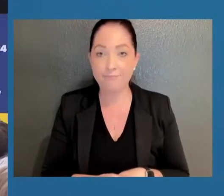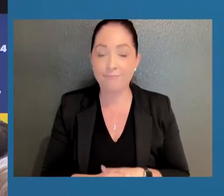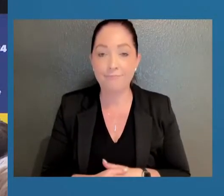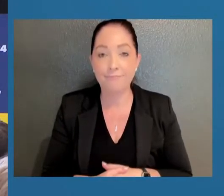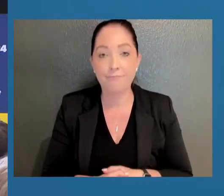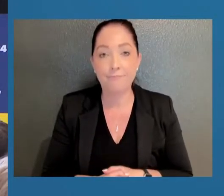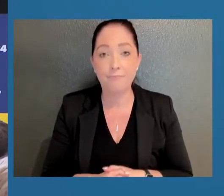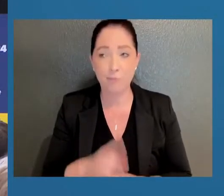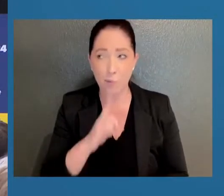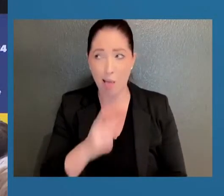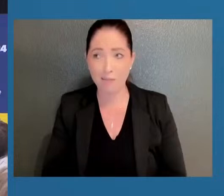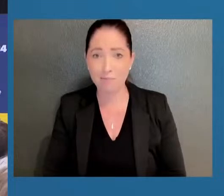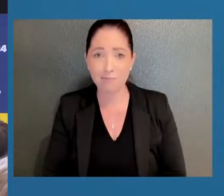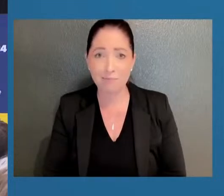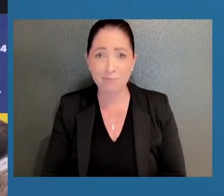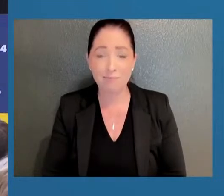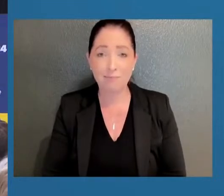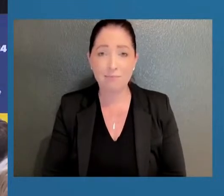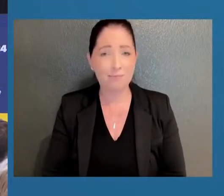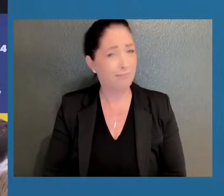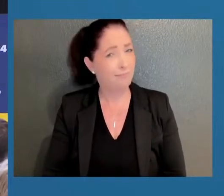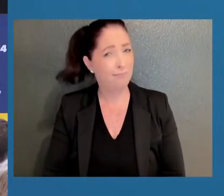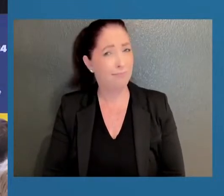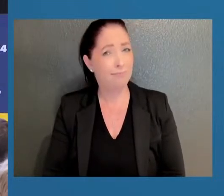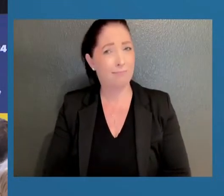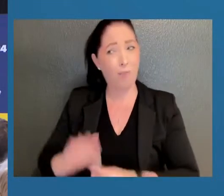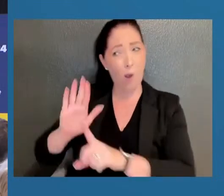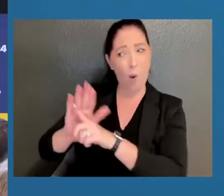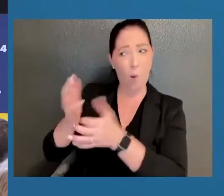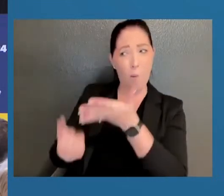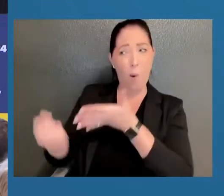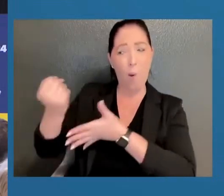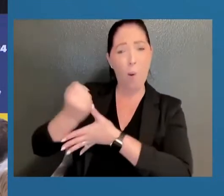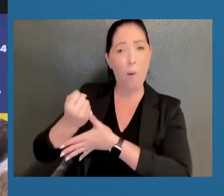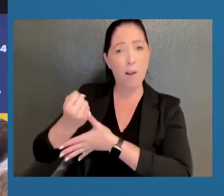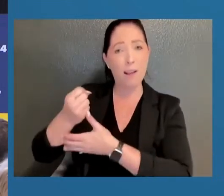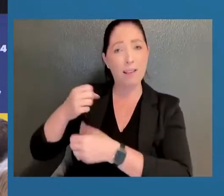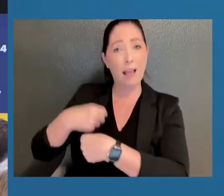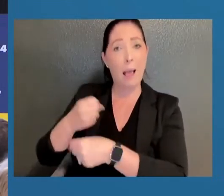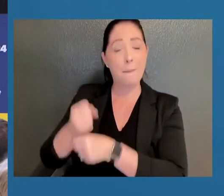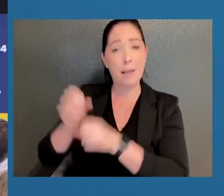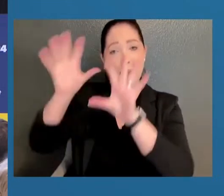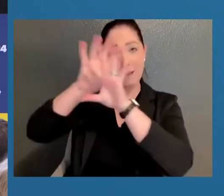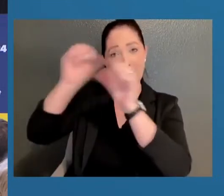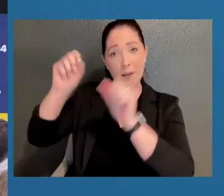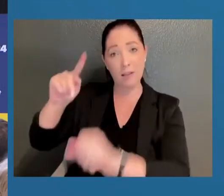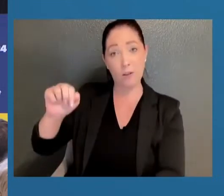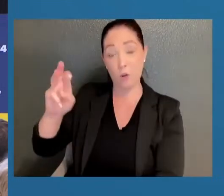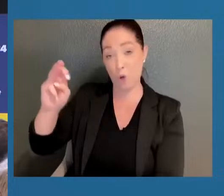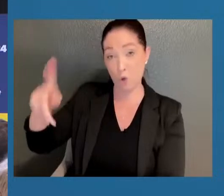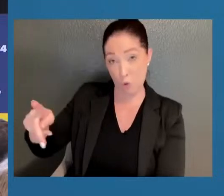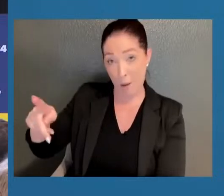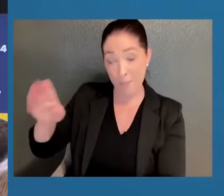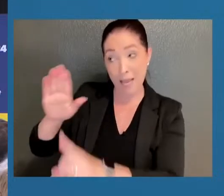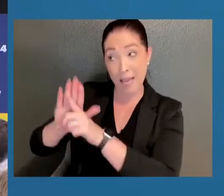Really? I mean, her priority is making President Trump's birthday a national holiday instead of fighting for